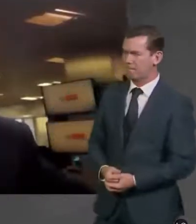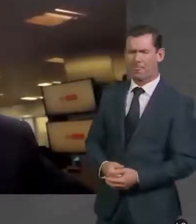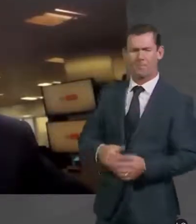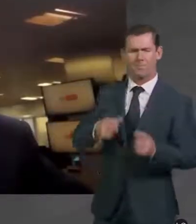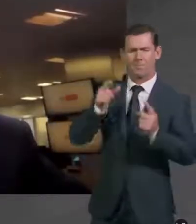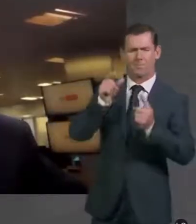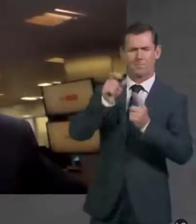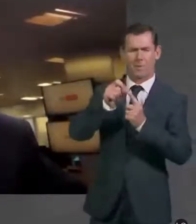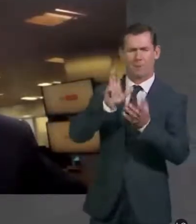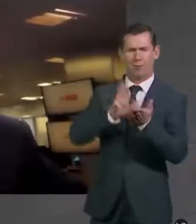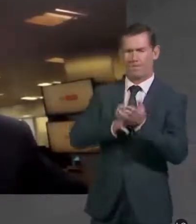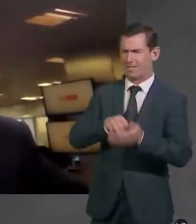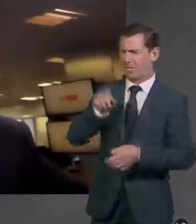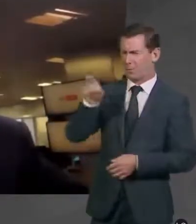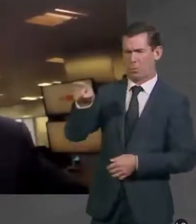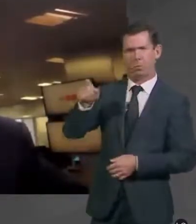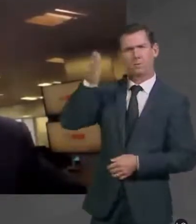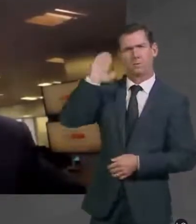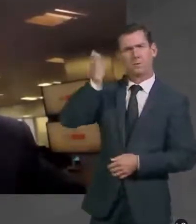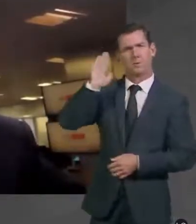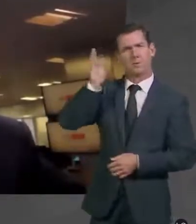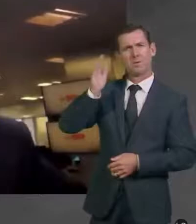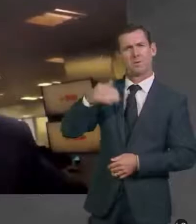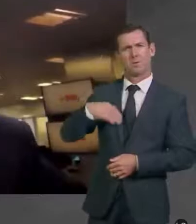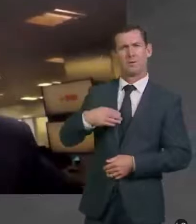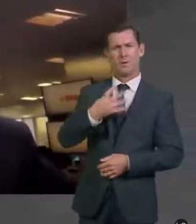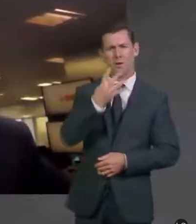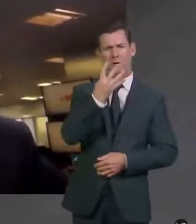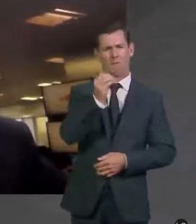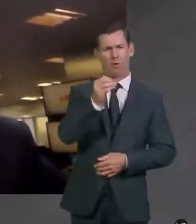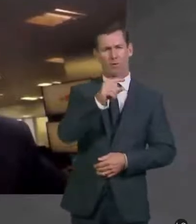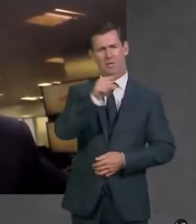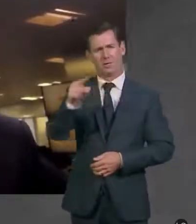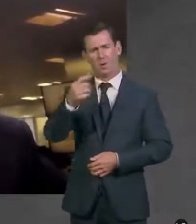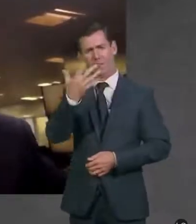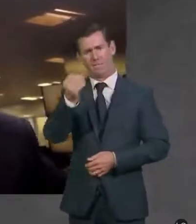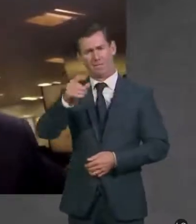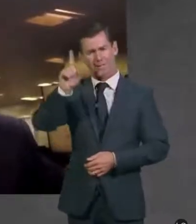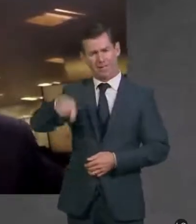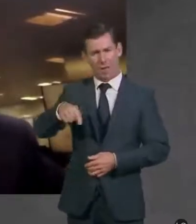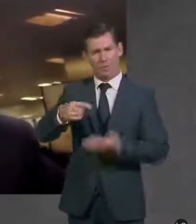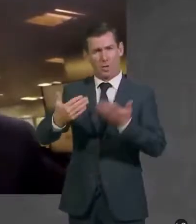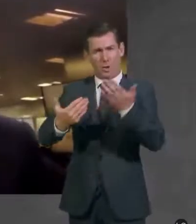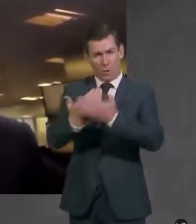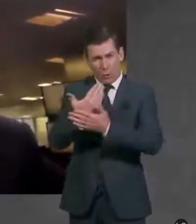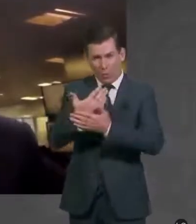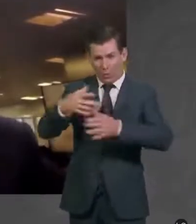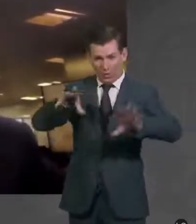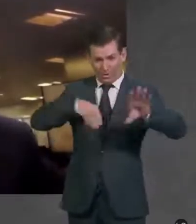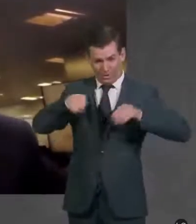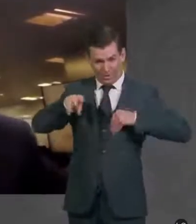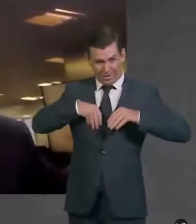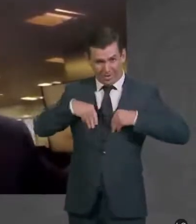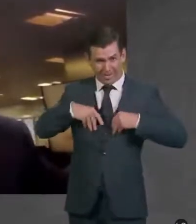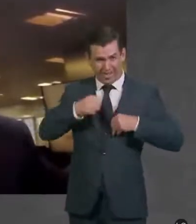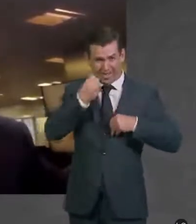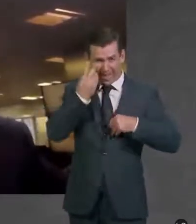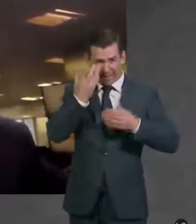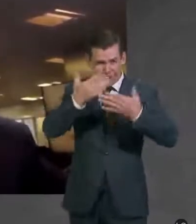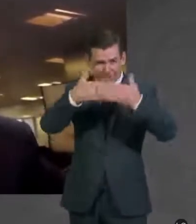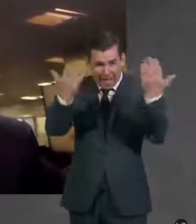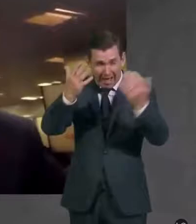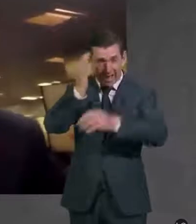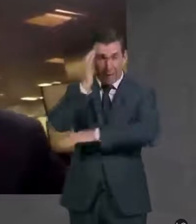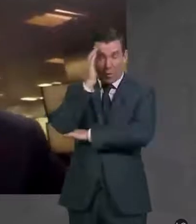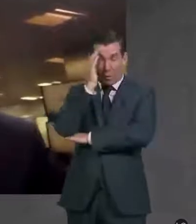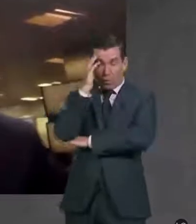40,000 to 50,000, maybe more new coronavirus cases every day. This looks like we're getting to a point where significantly tougher